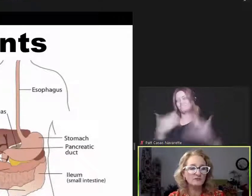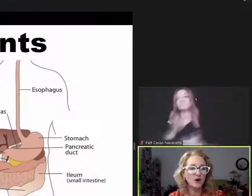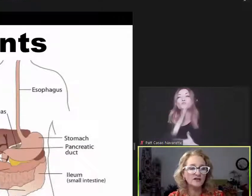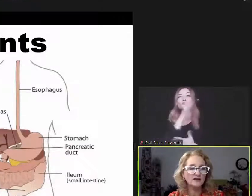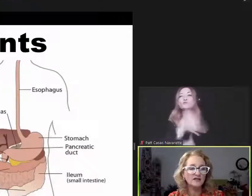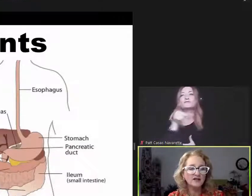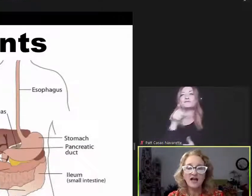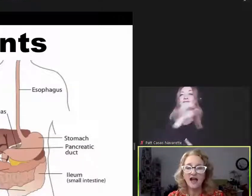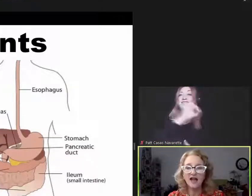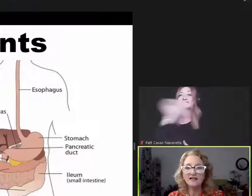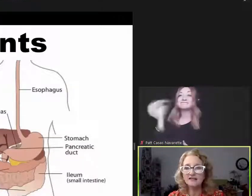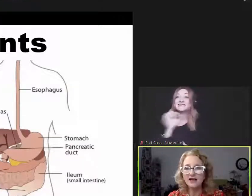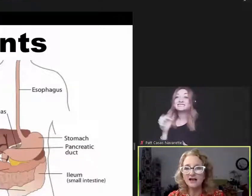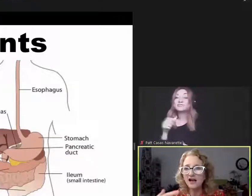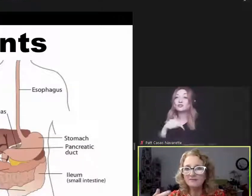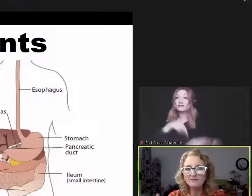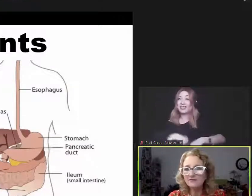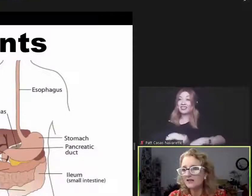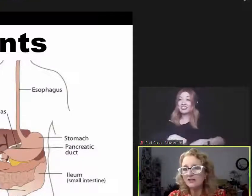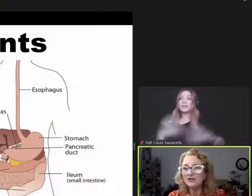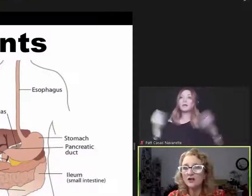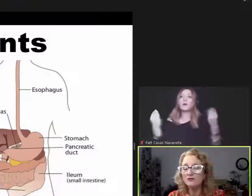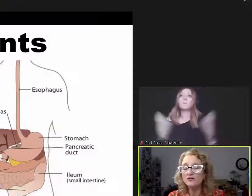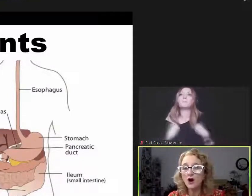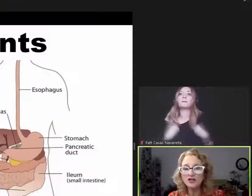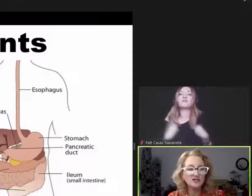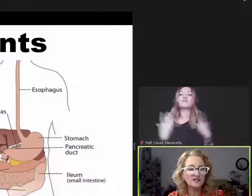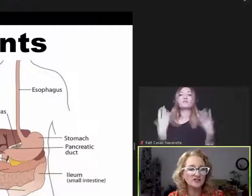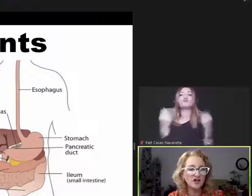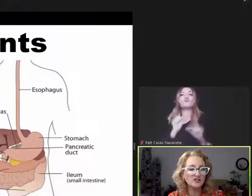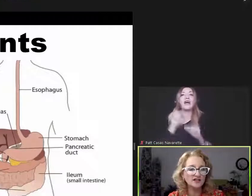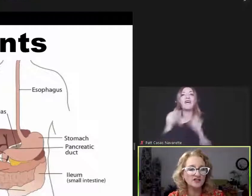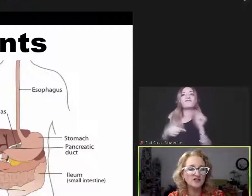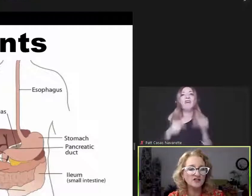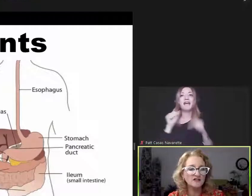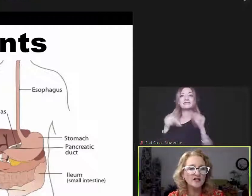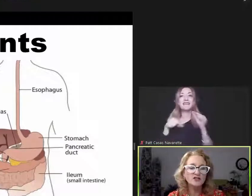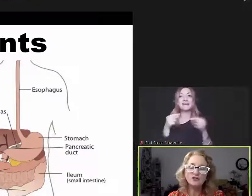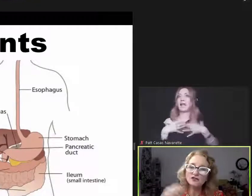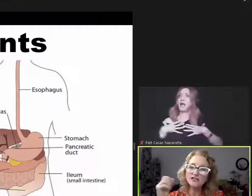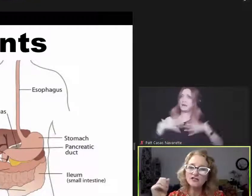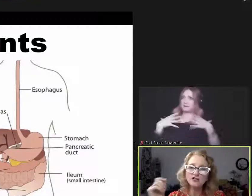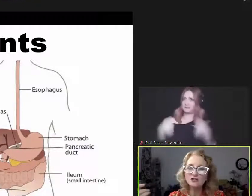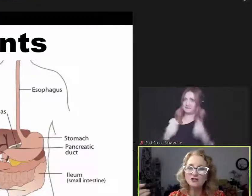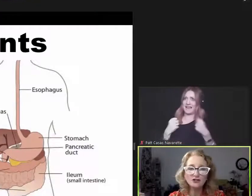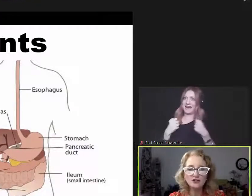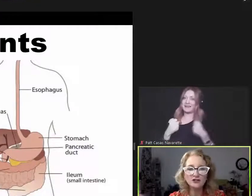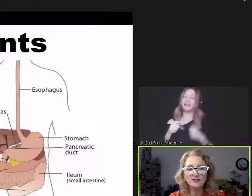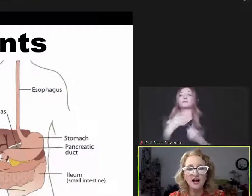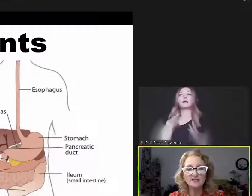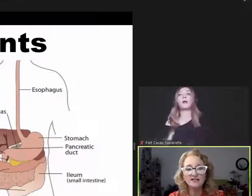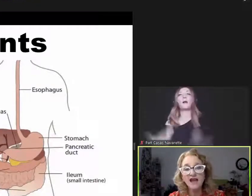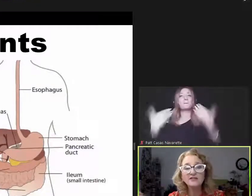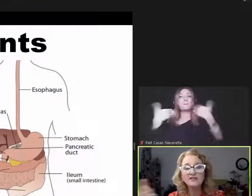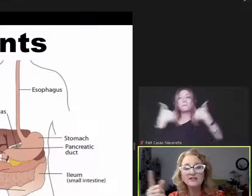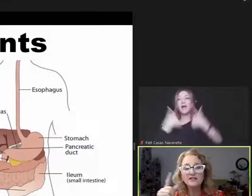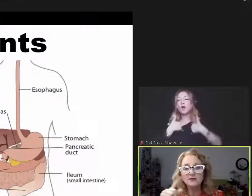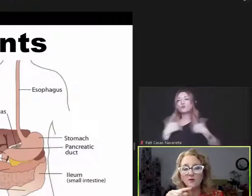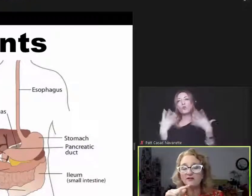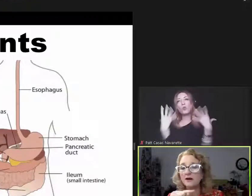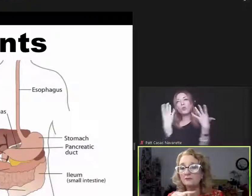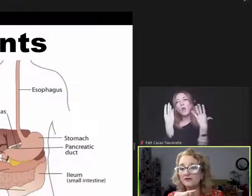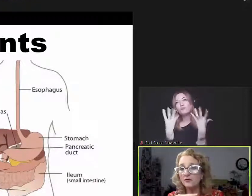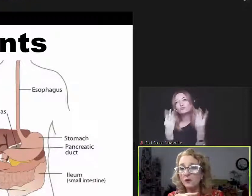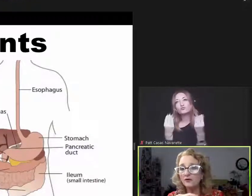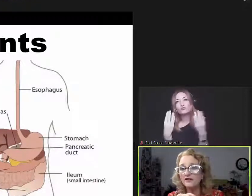of your body, and not just the digestion. So you need to nurture your gut, and this is